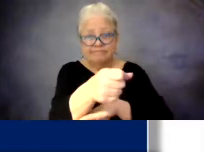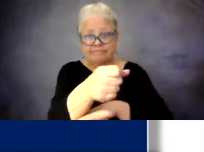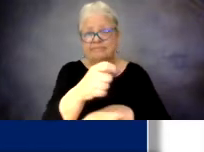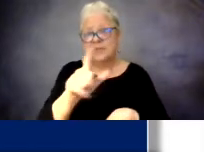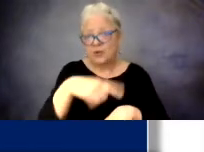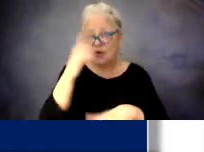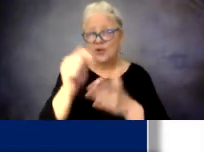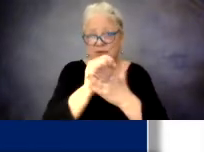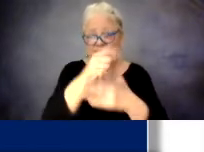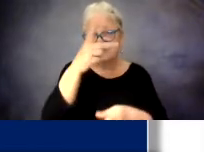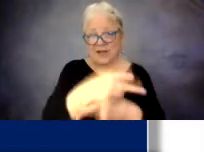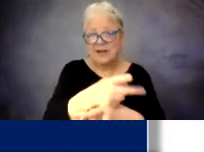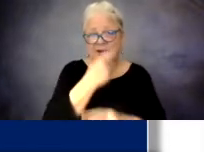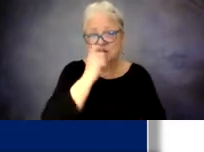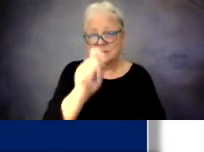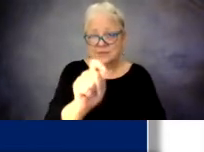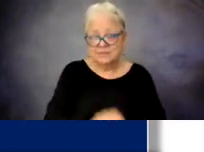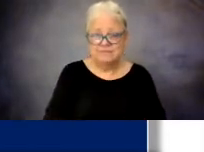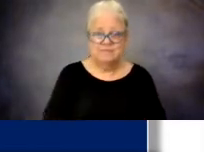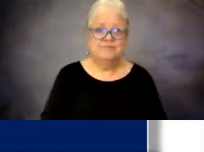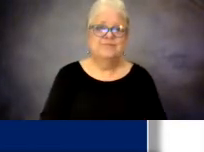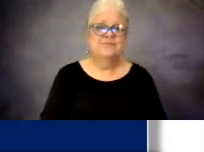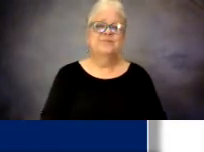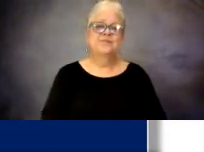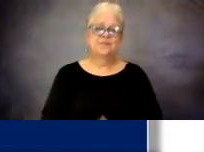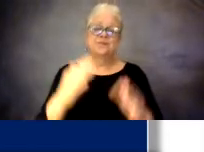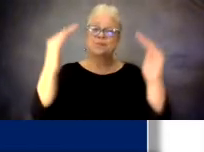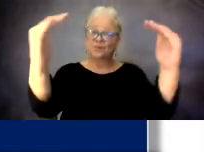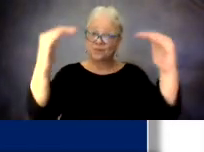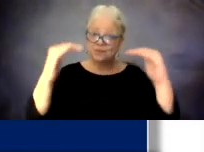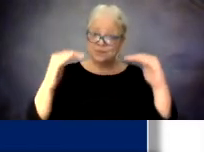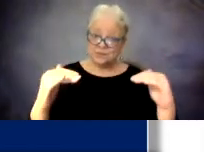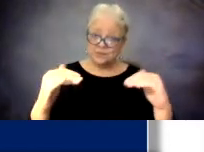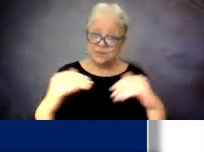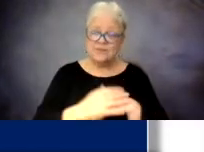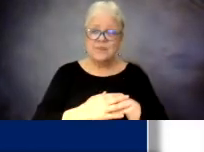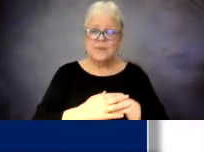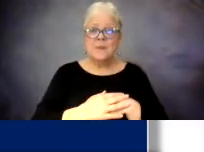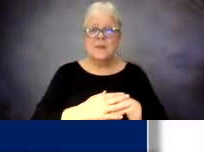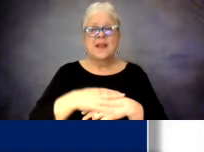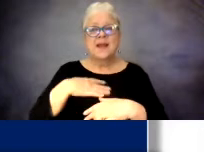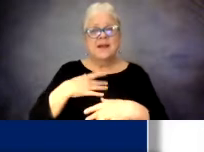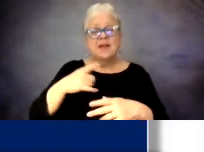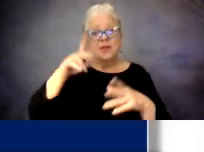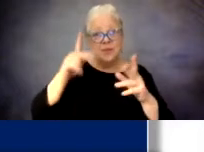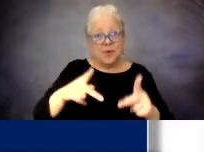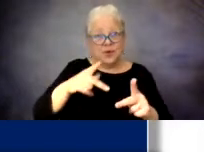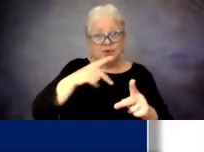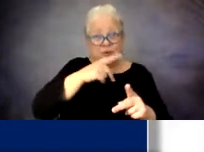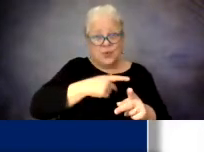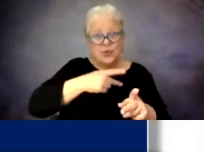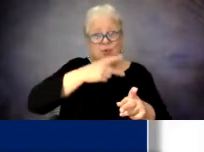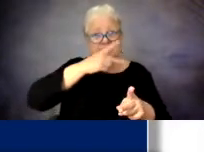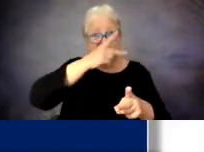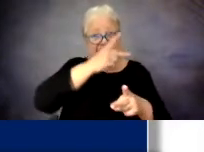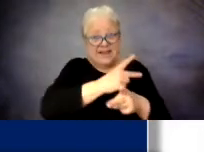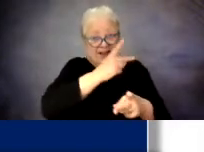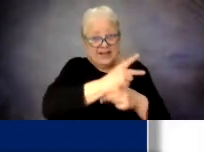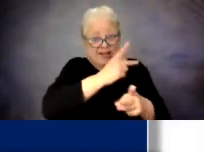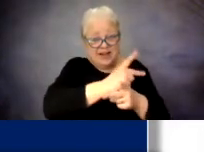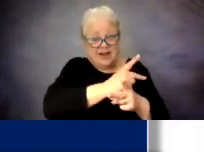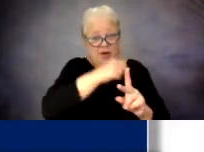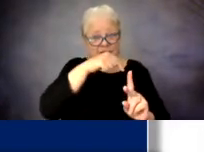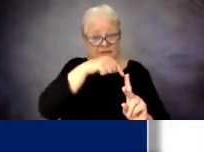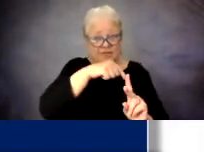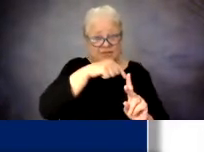Caretaker neglect and self-neglect. So caretaker neglect is a failure or refusal of a caretaker to provide one or